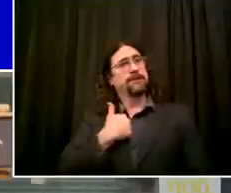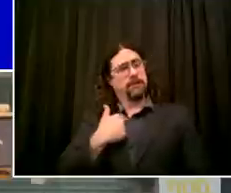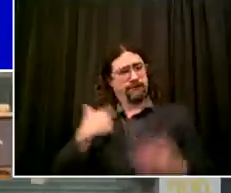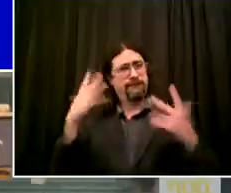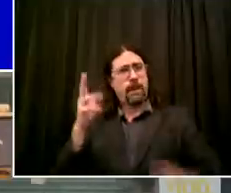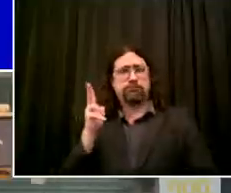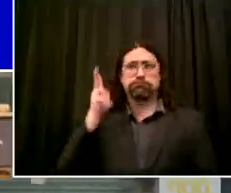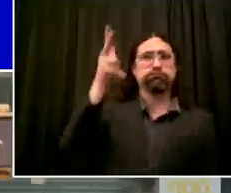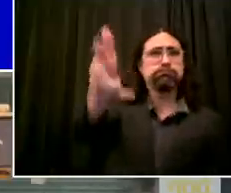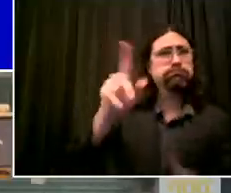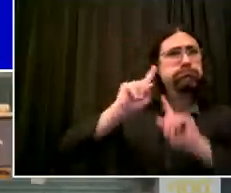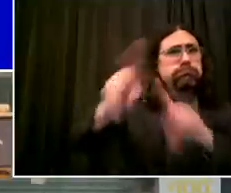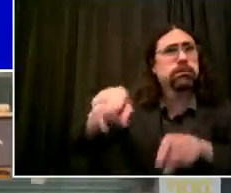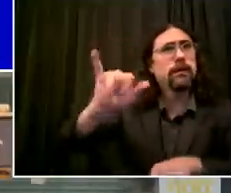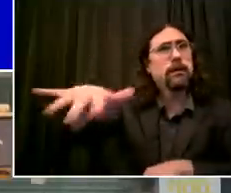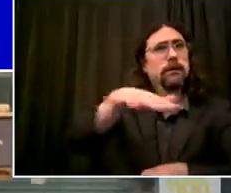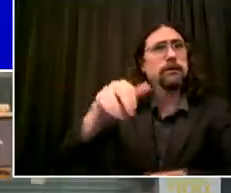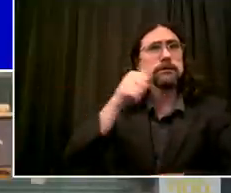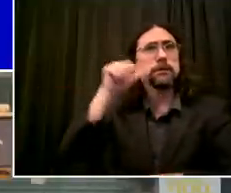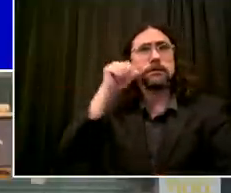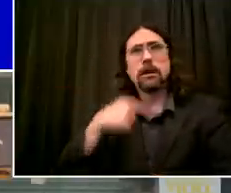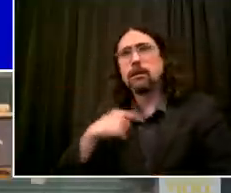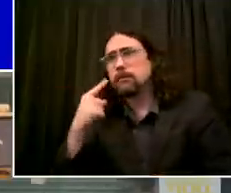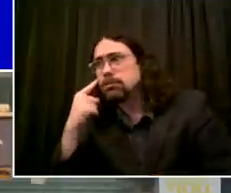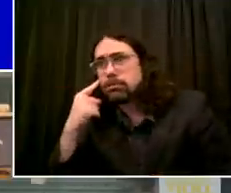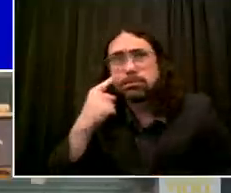stories, and these are hard-working people.